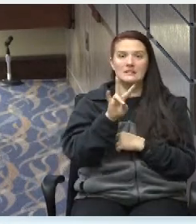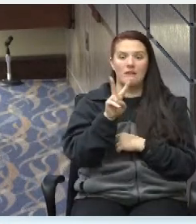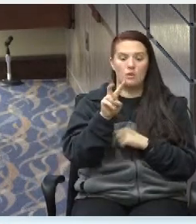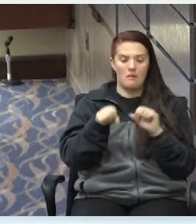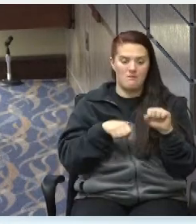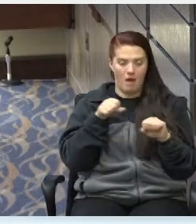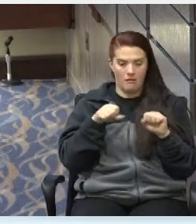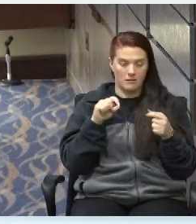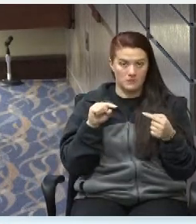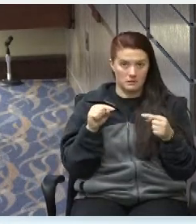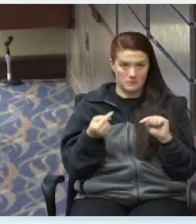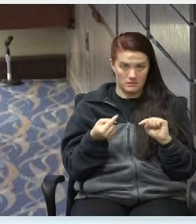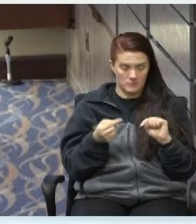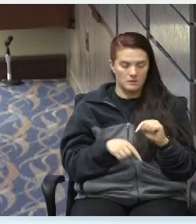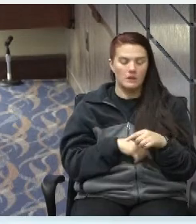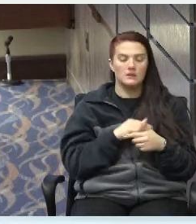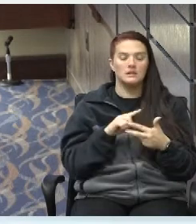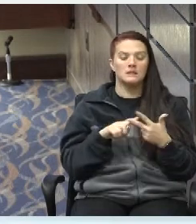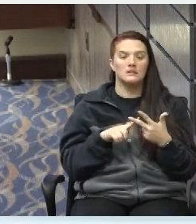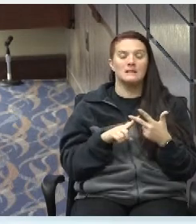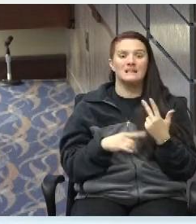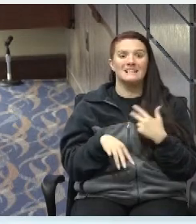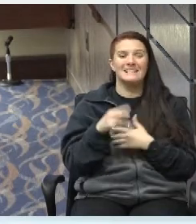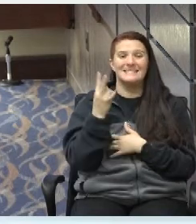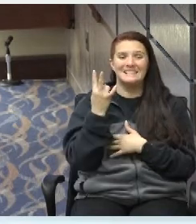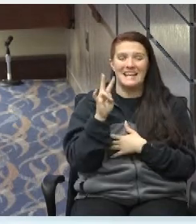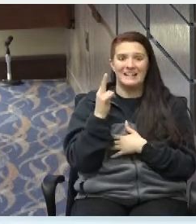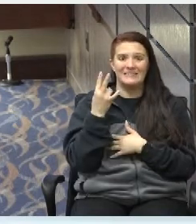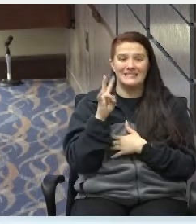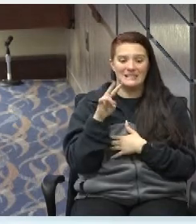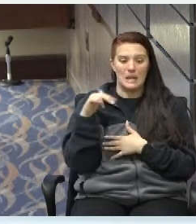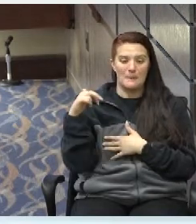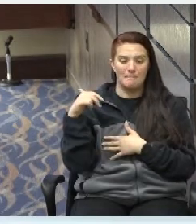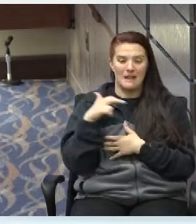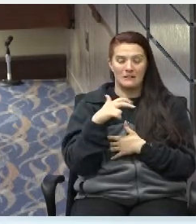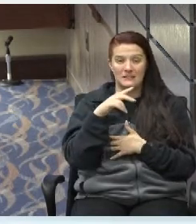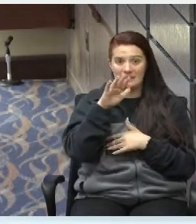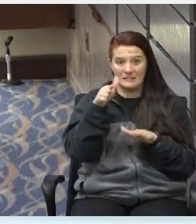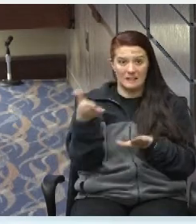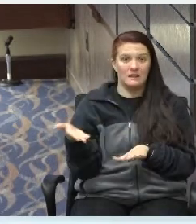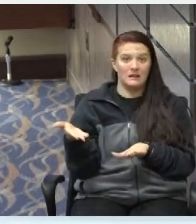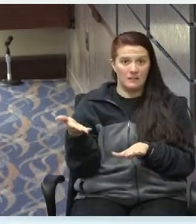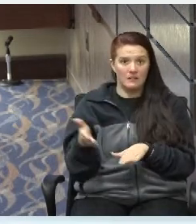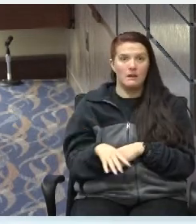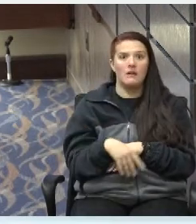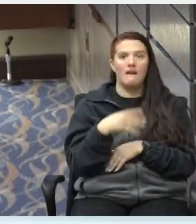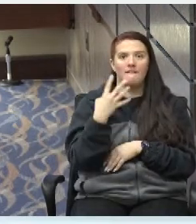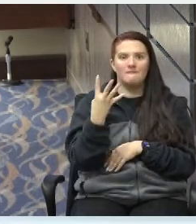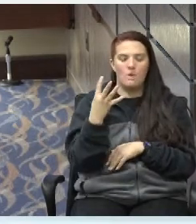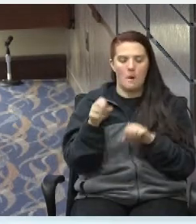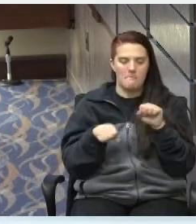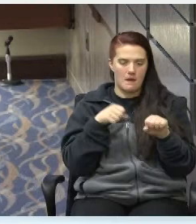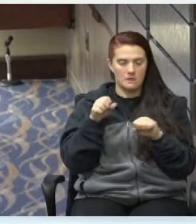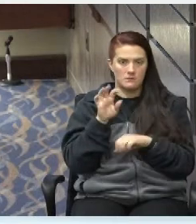bicyclist injuries, 17 pedestrian fatalities, and 4 bicycle